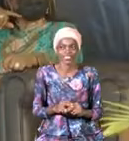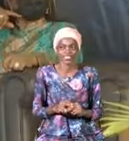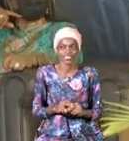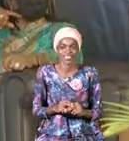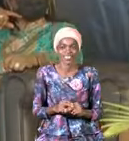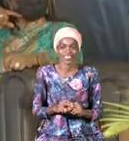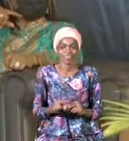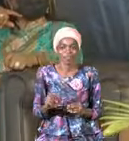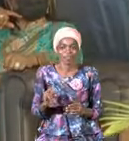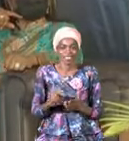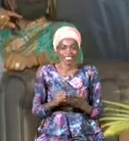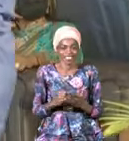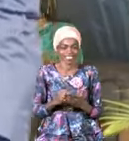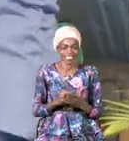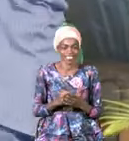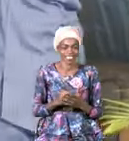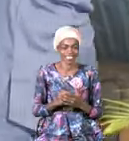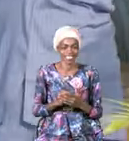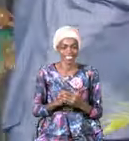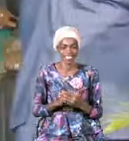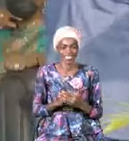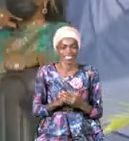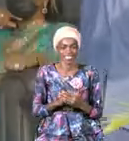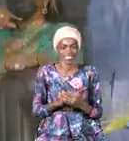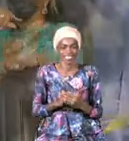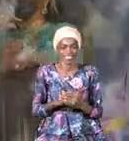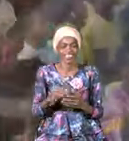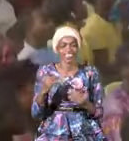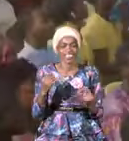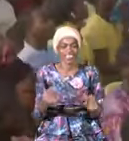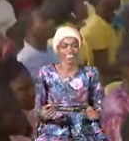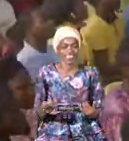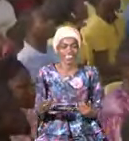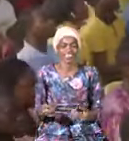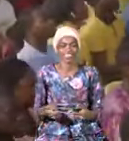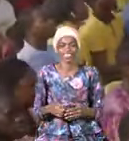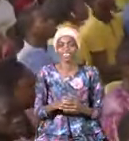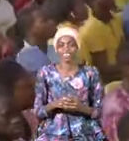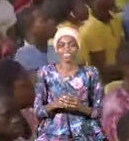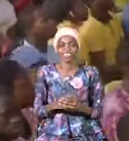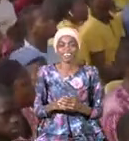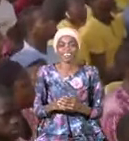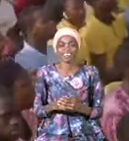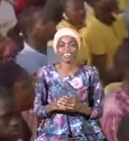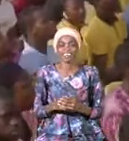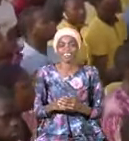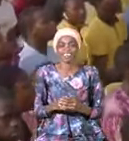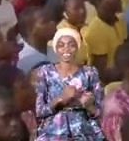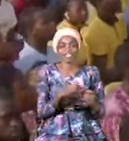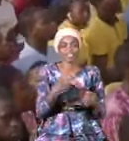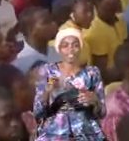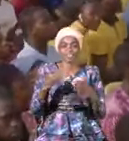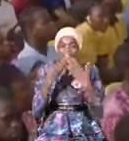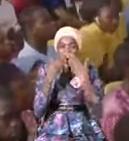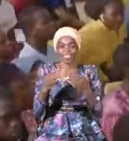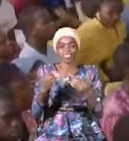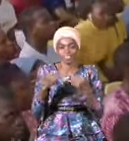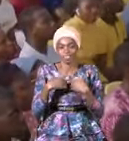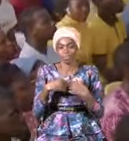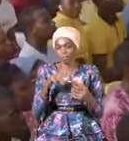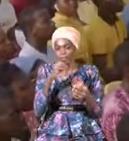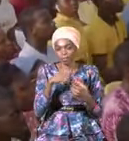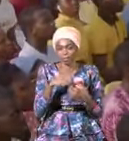of thanks. I'm told that a vote of thanks has been put together. The drone has picked the message, and we'll be dropping the